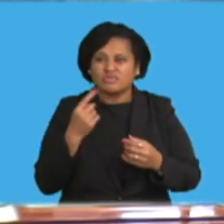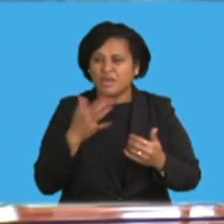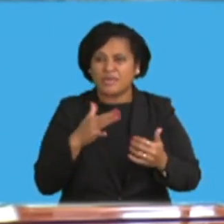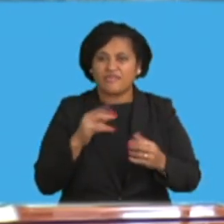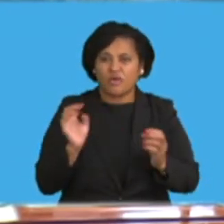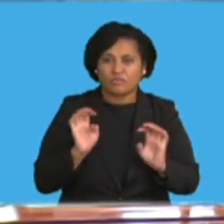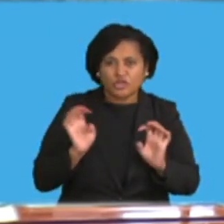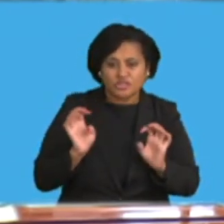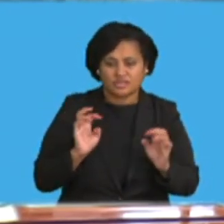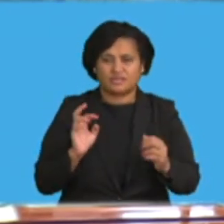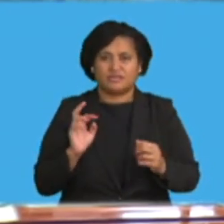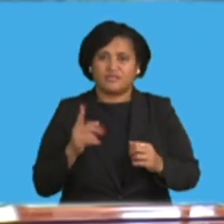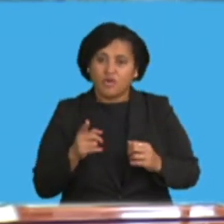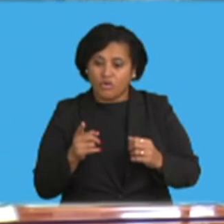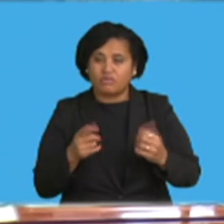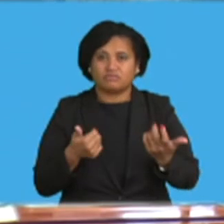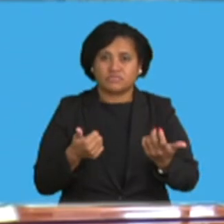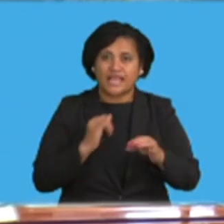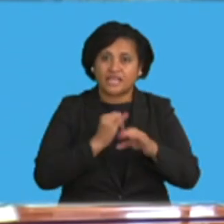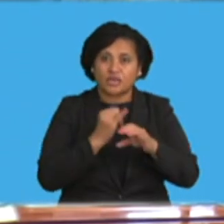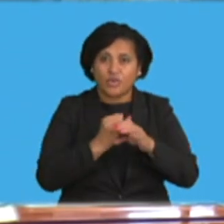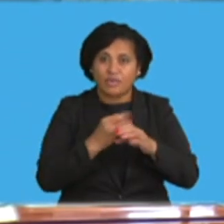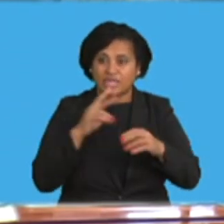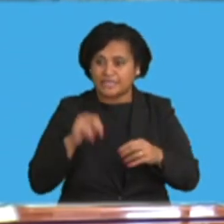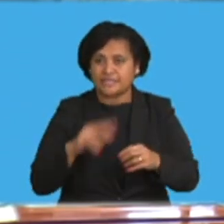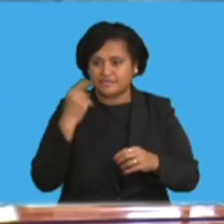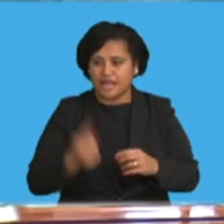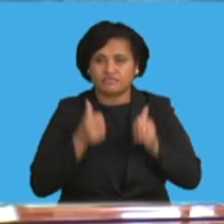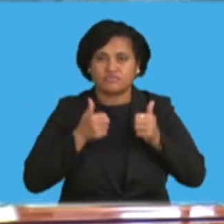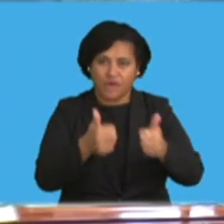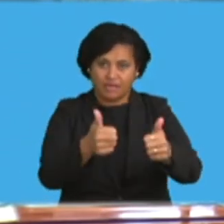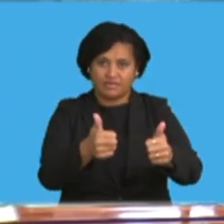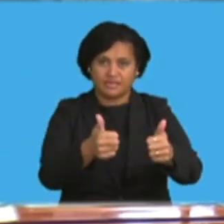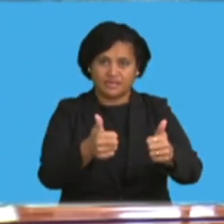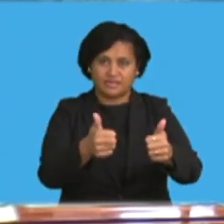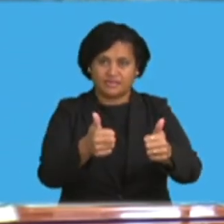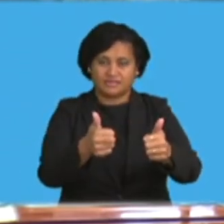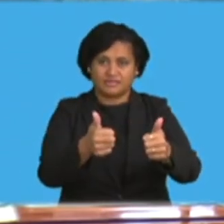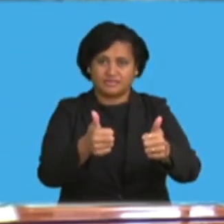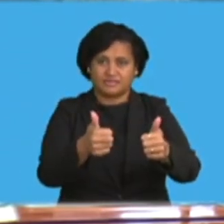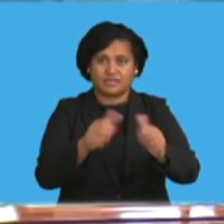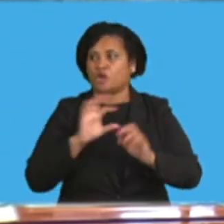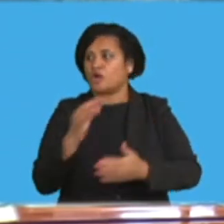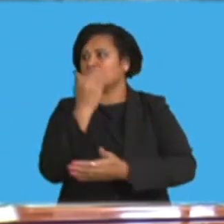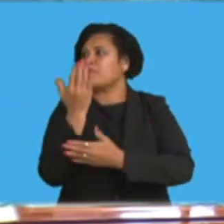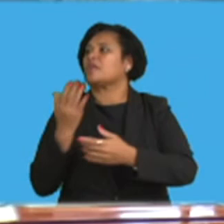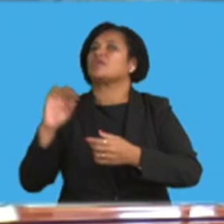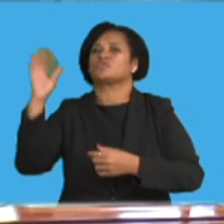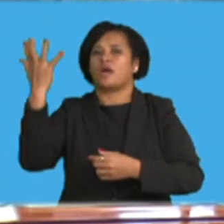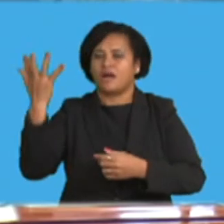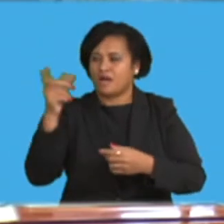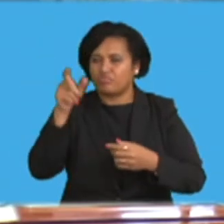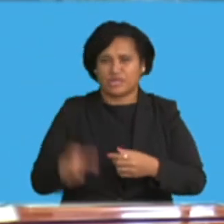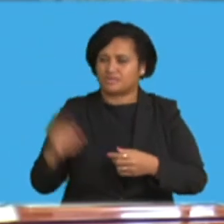staff. Rather, these officers need to attend to their duties themselves, like driving, rather than depending on some driver